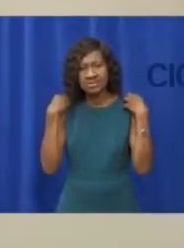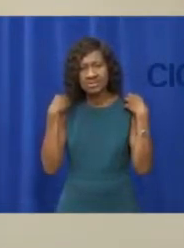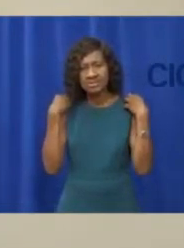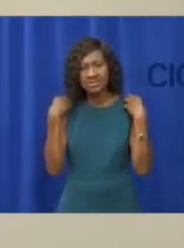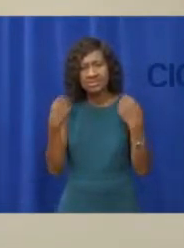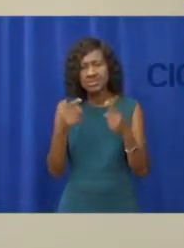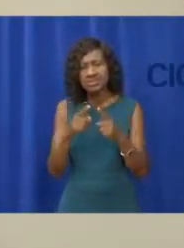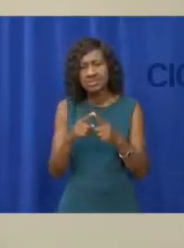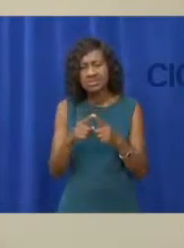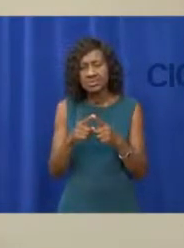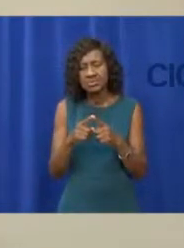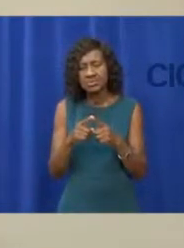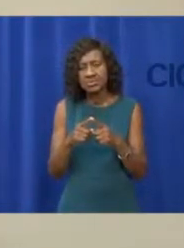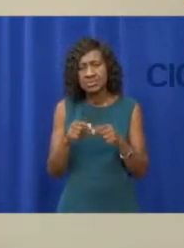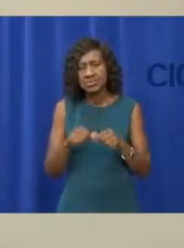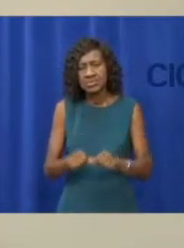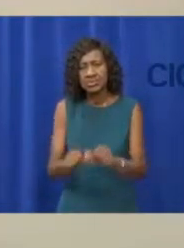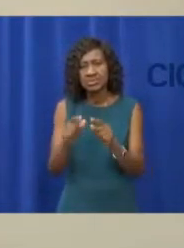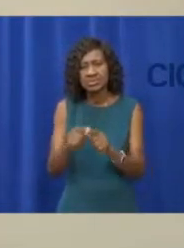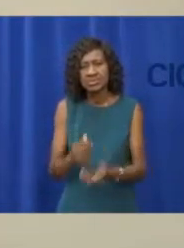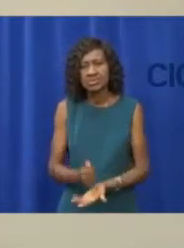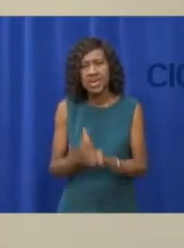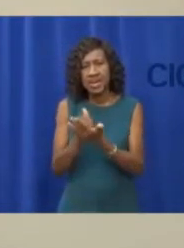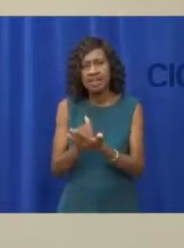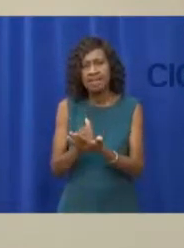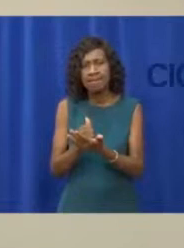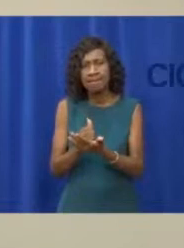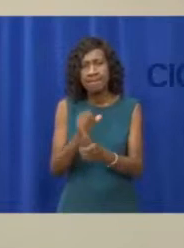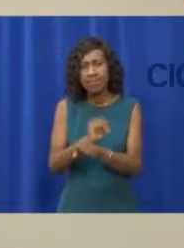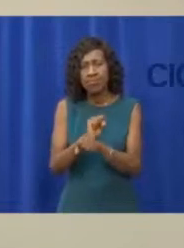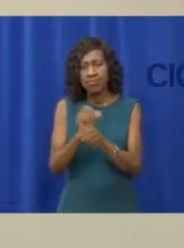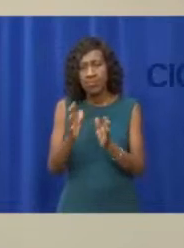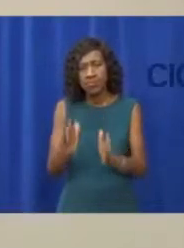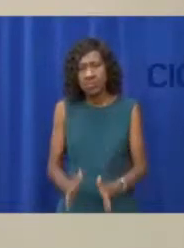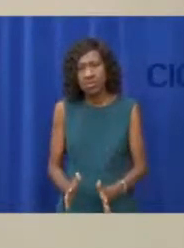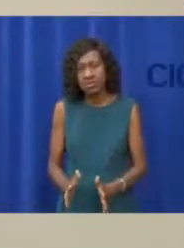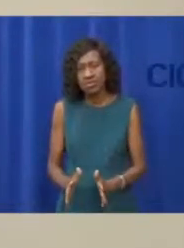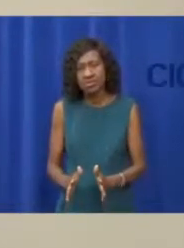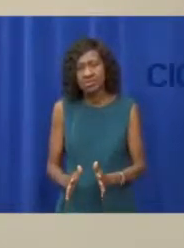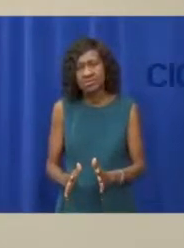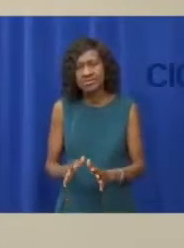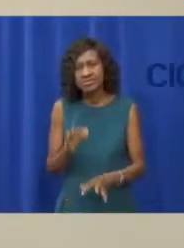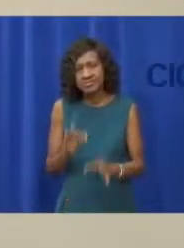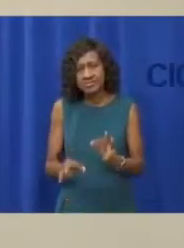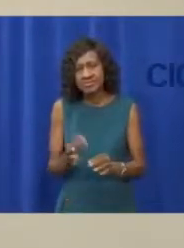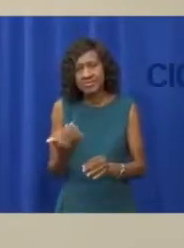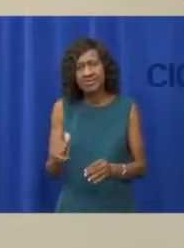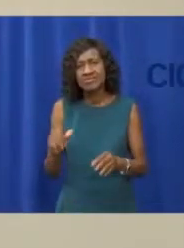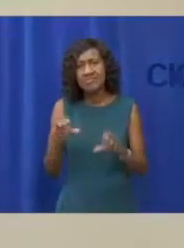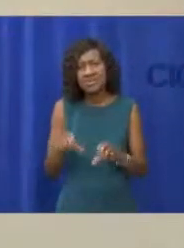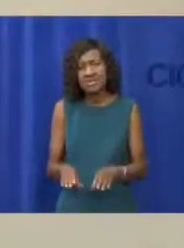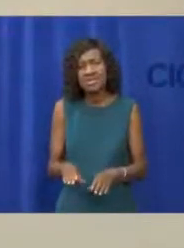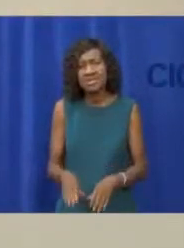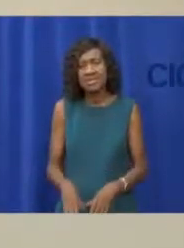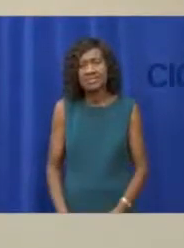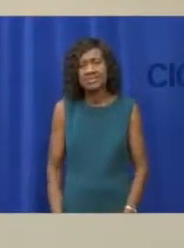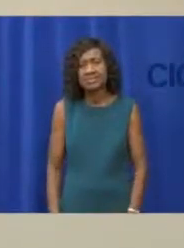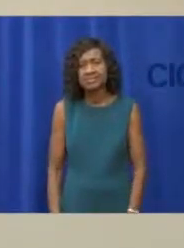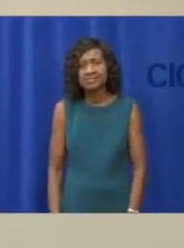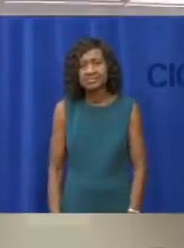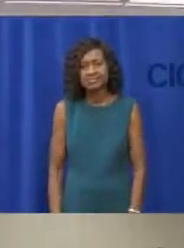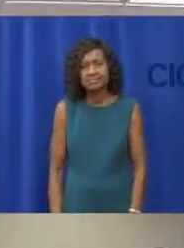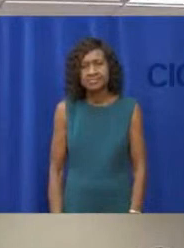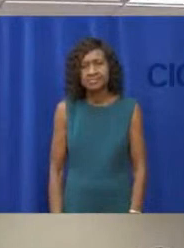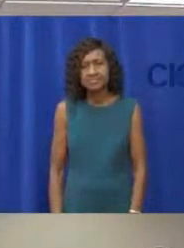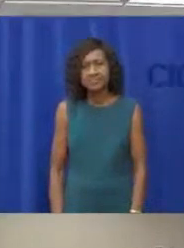continue to assist their employees insofar as that is possible. Thank you.